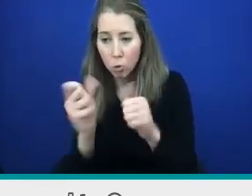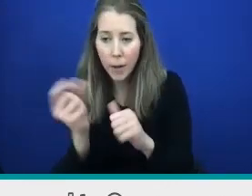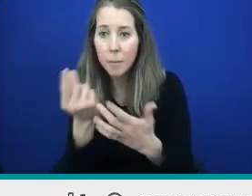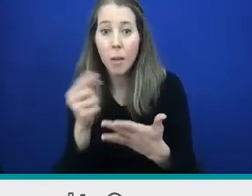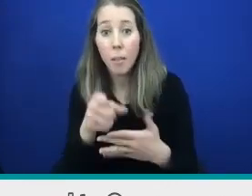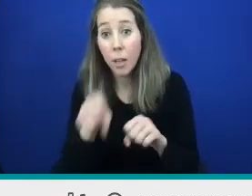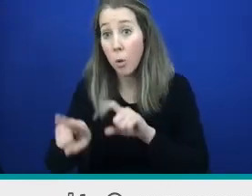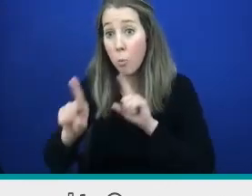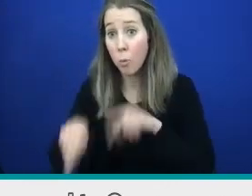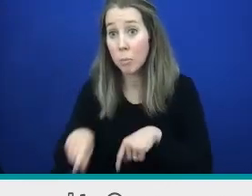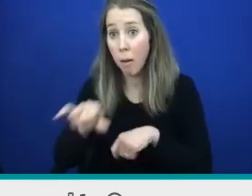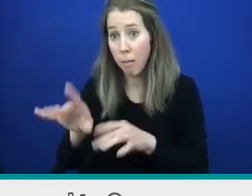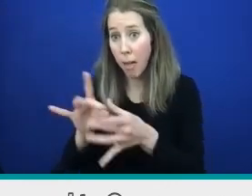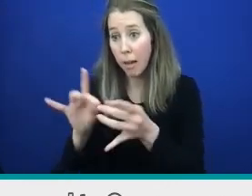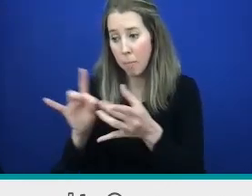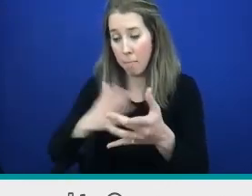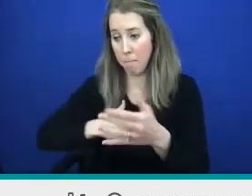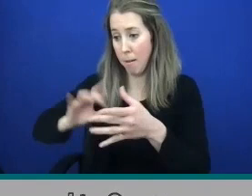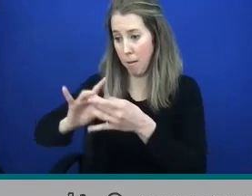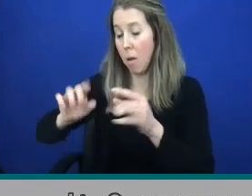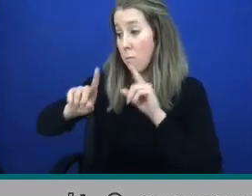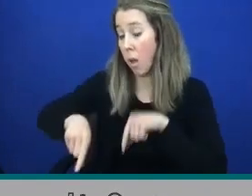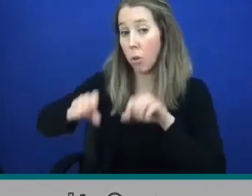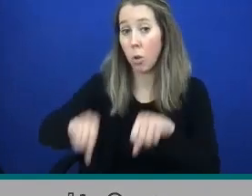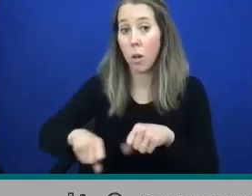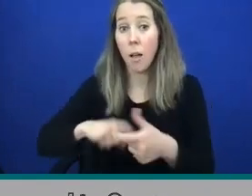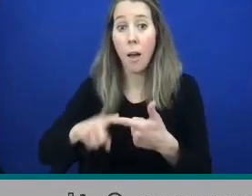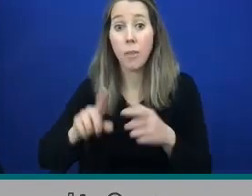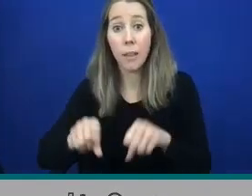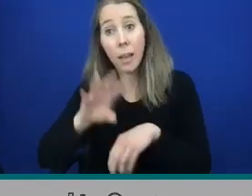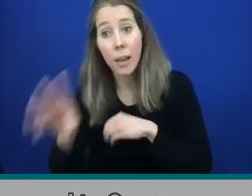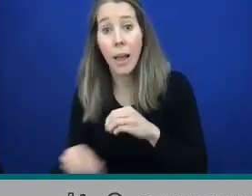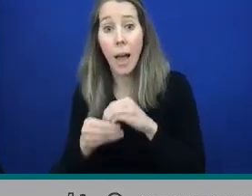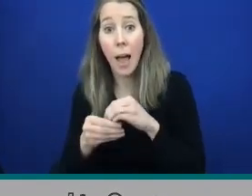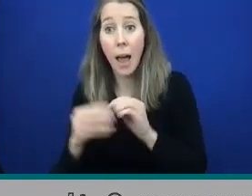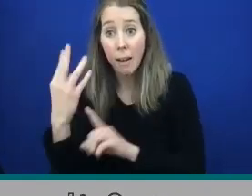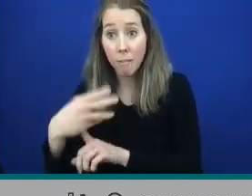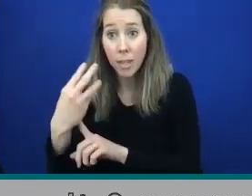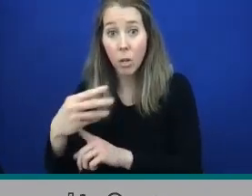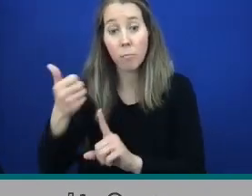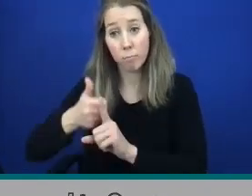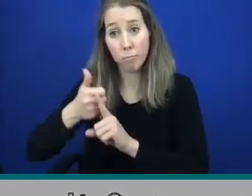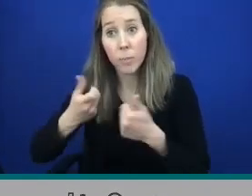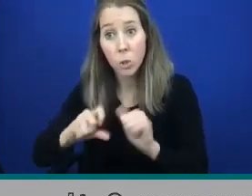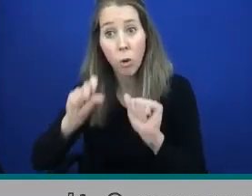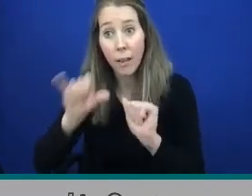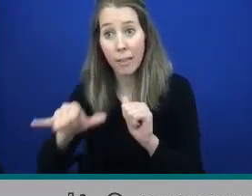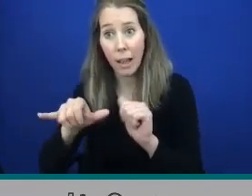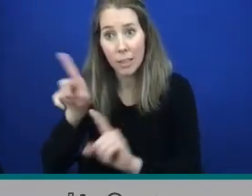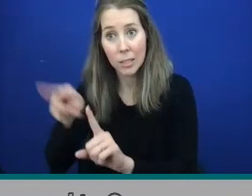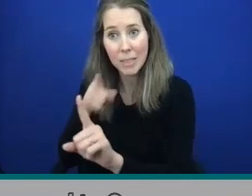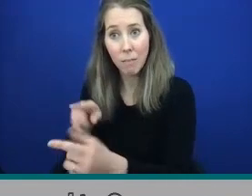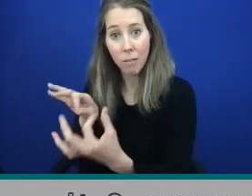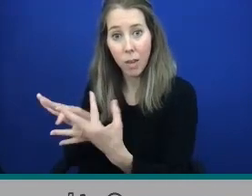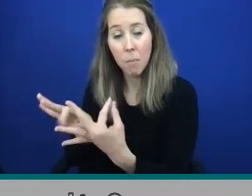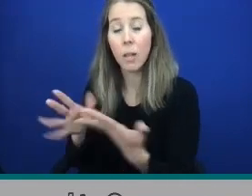actually reply to that comment. And in this particular case, they could use a video of them trying that specific thing out.